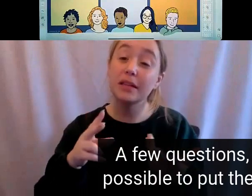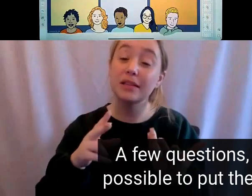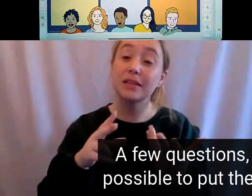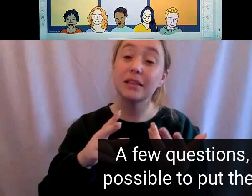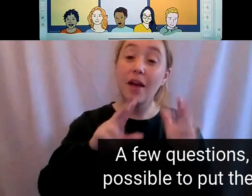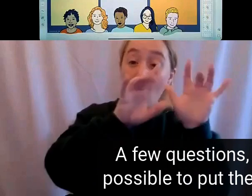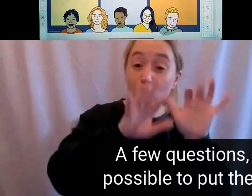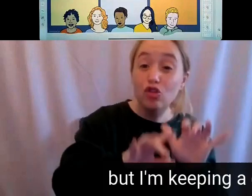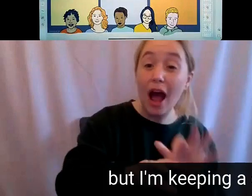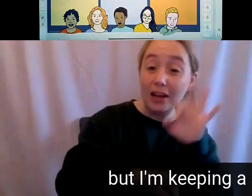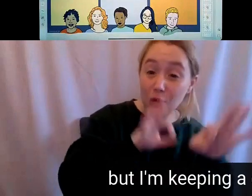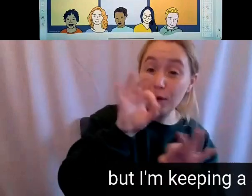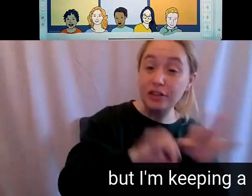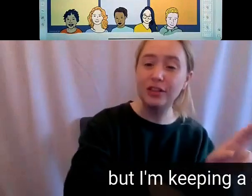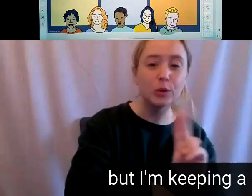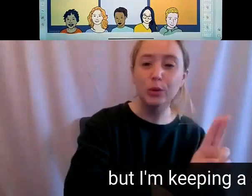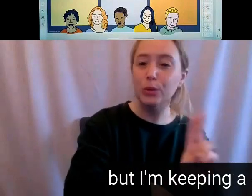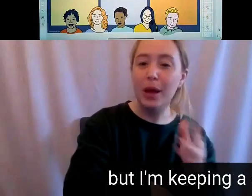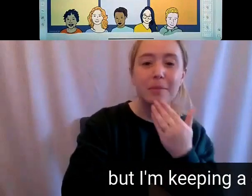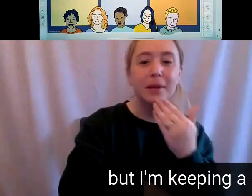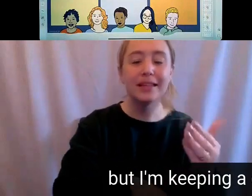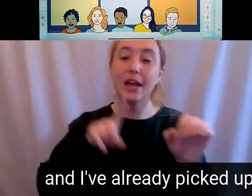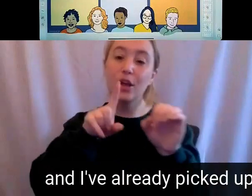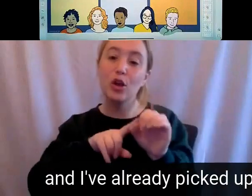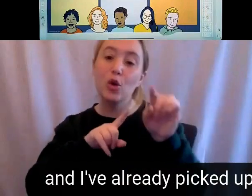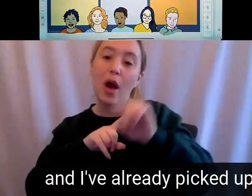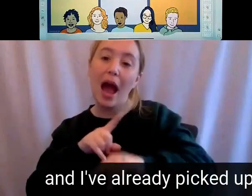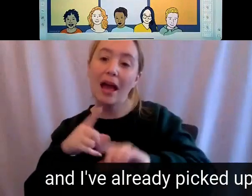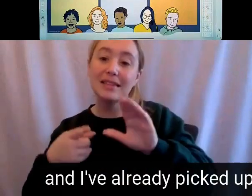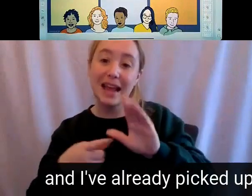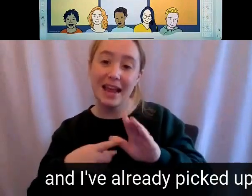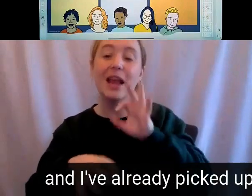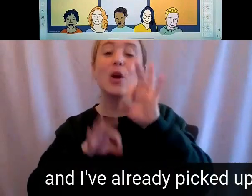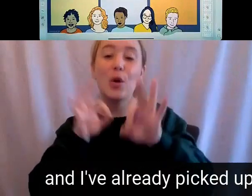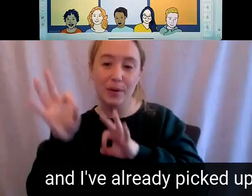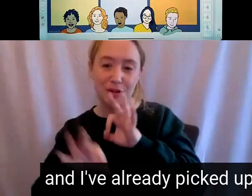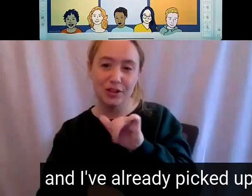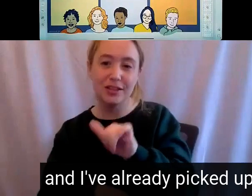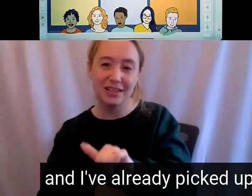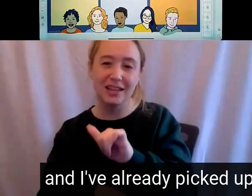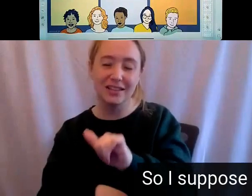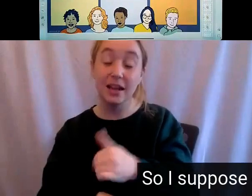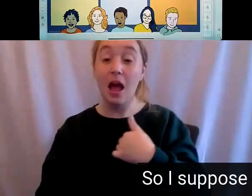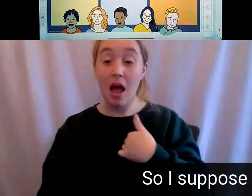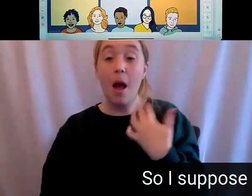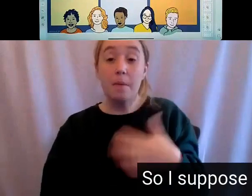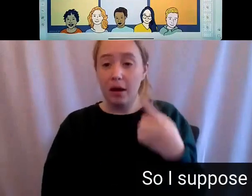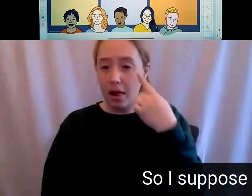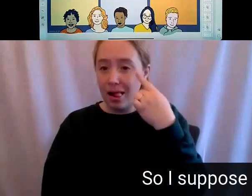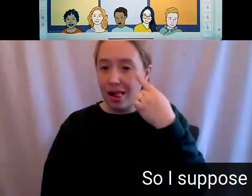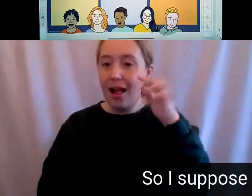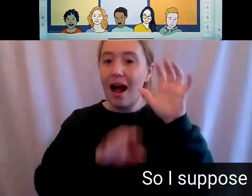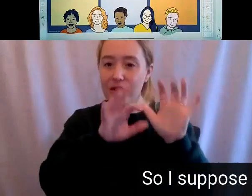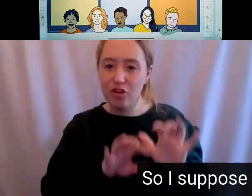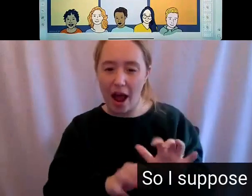the Q&A? But I'm keeping a close eye on the chat, and I've already picked up a couple of things from that. So